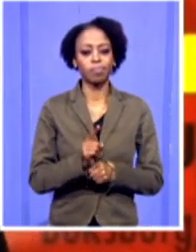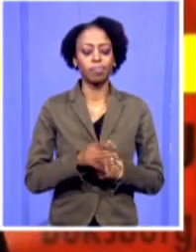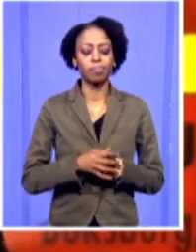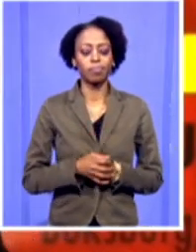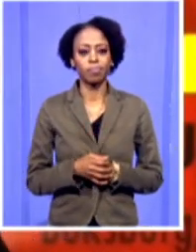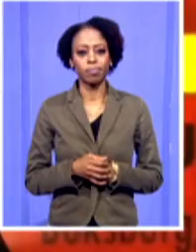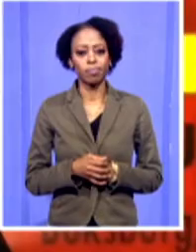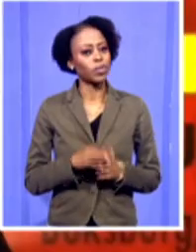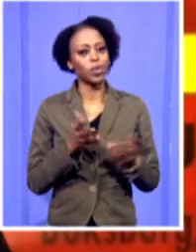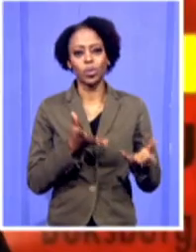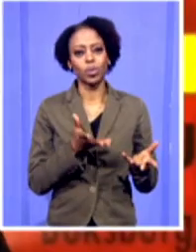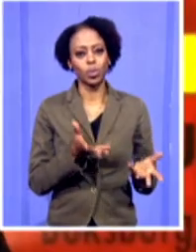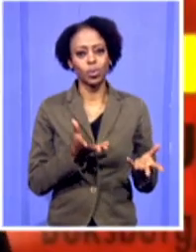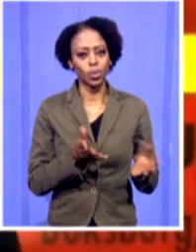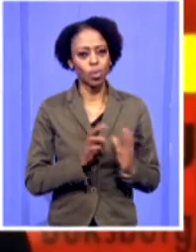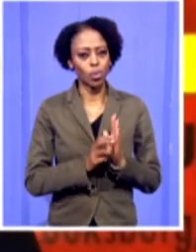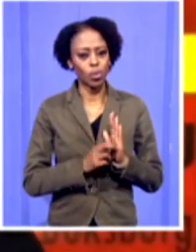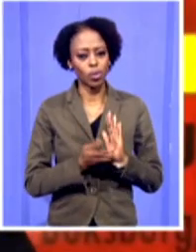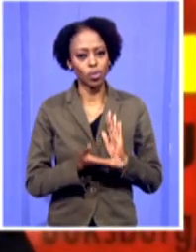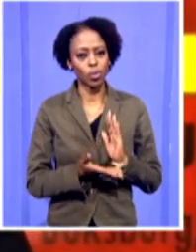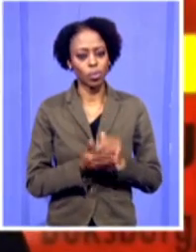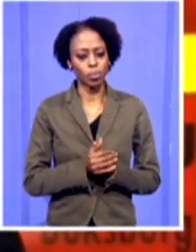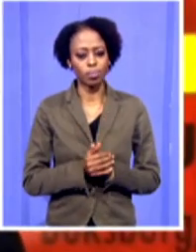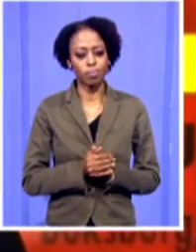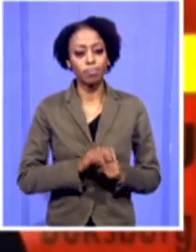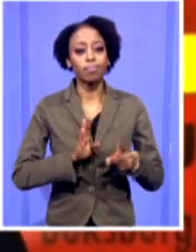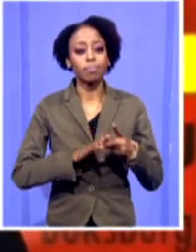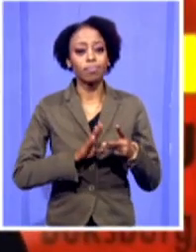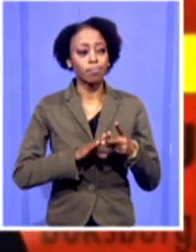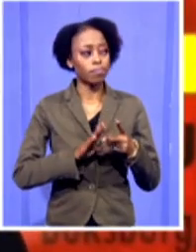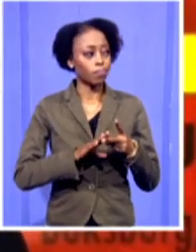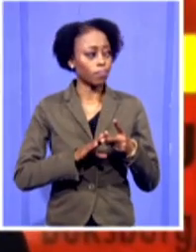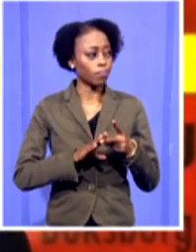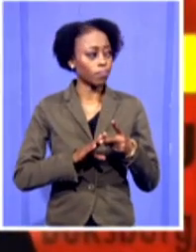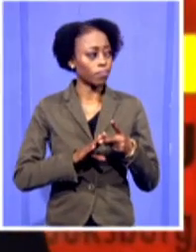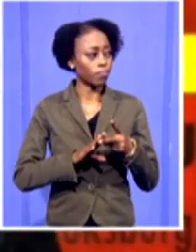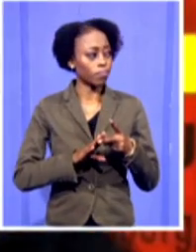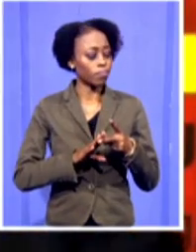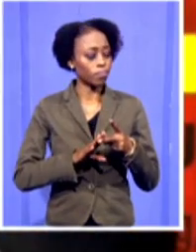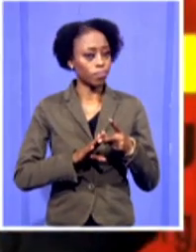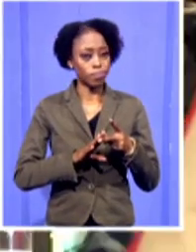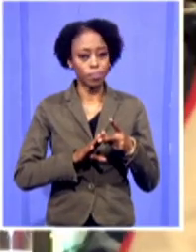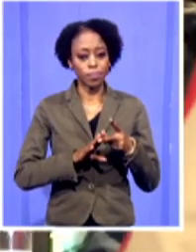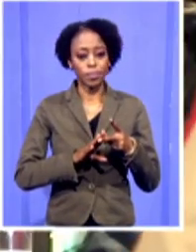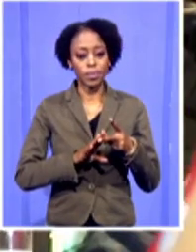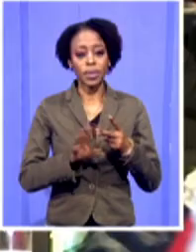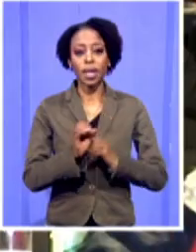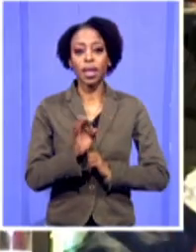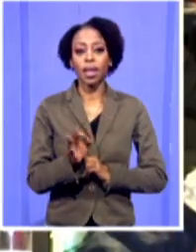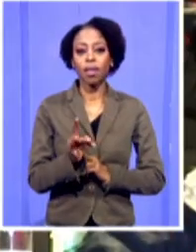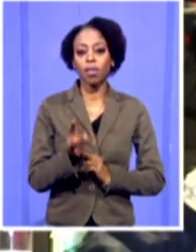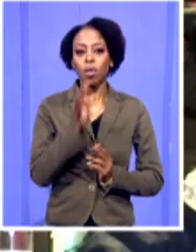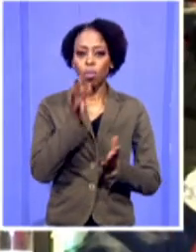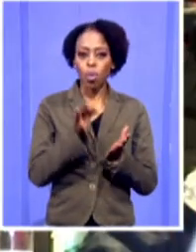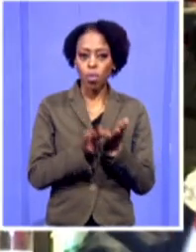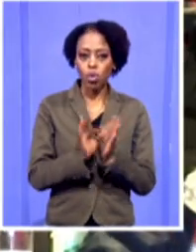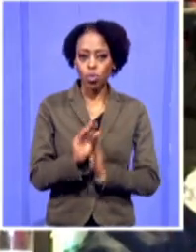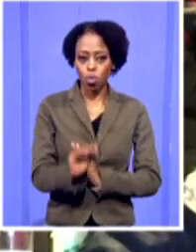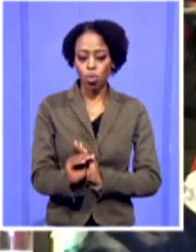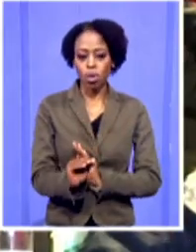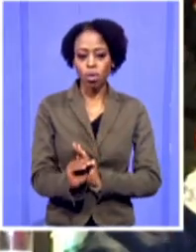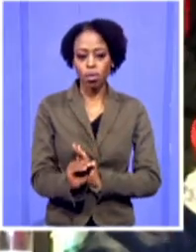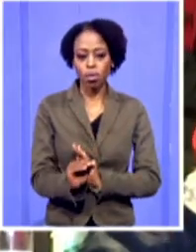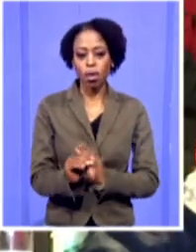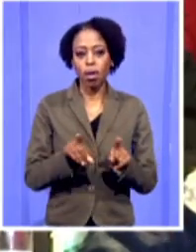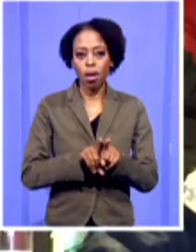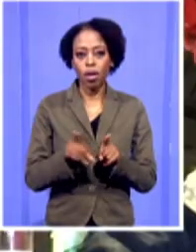Secondly, it's like that, comrades. Secondly, comrades, if you want to propose, as you